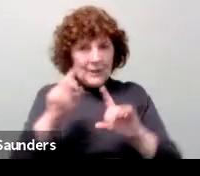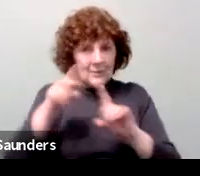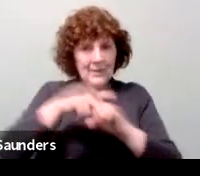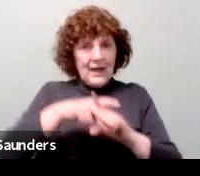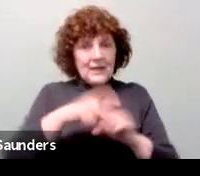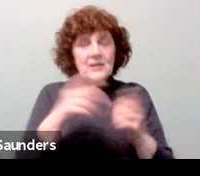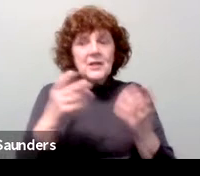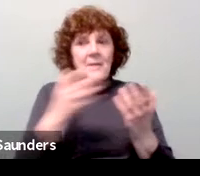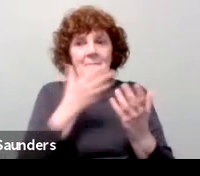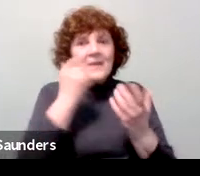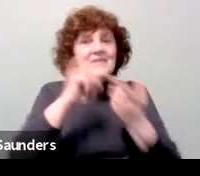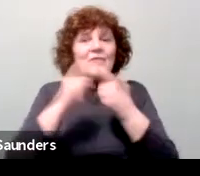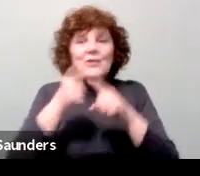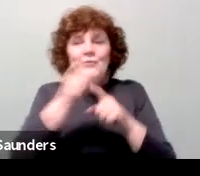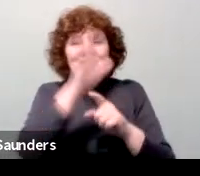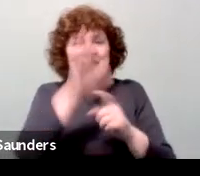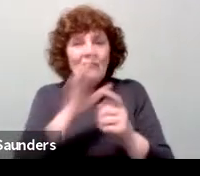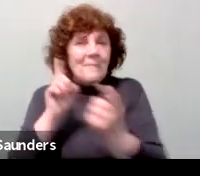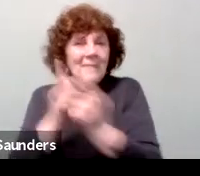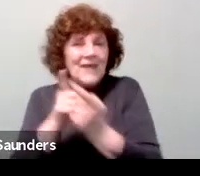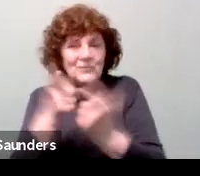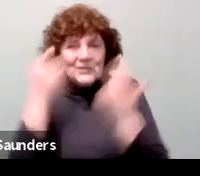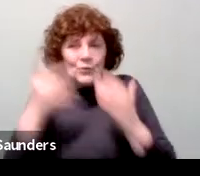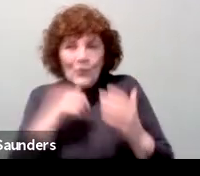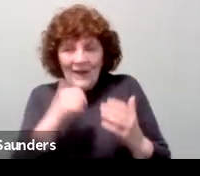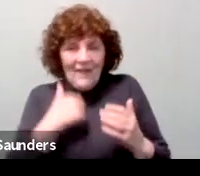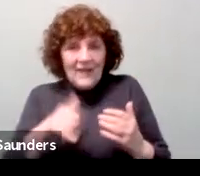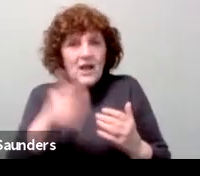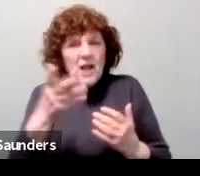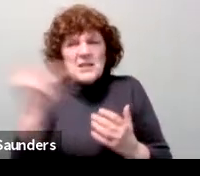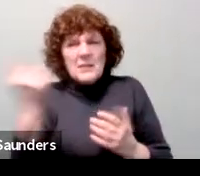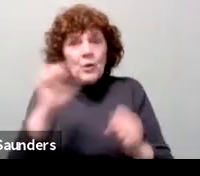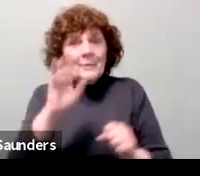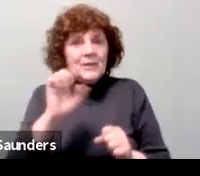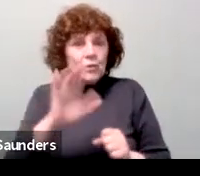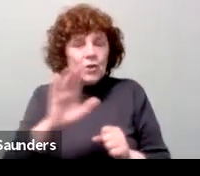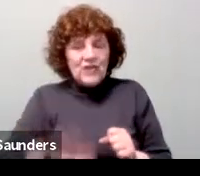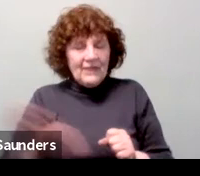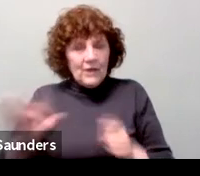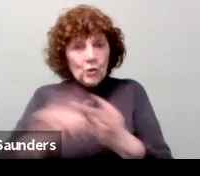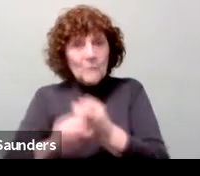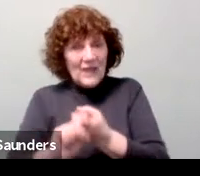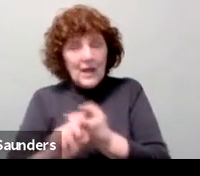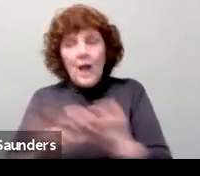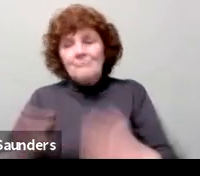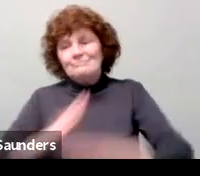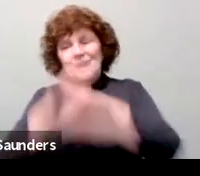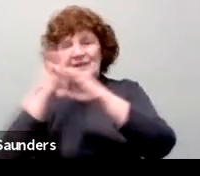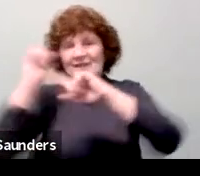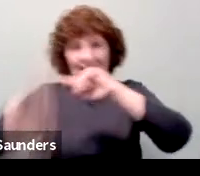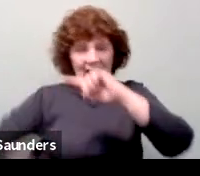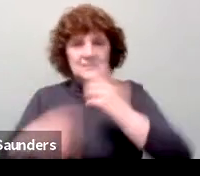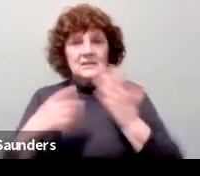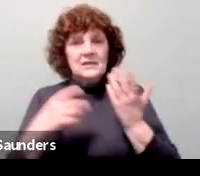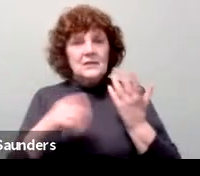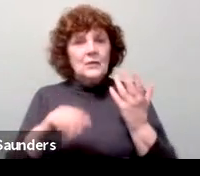knew you didn't have, to the person that was going to be the great friend to your child, to the person who was going to become your go-to person and to